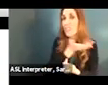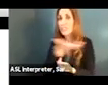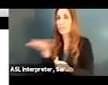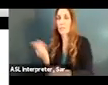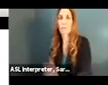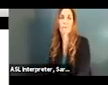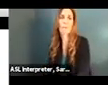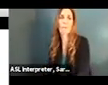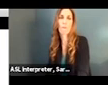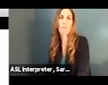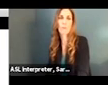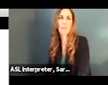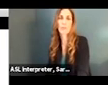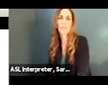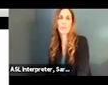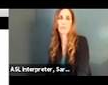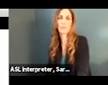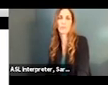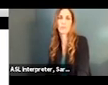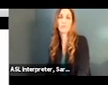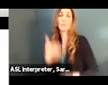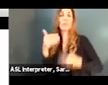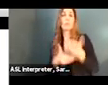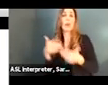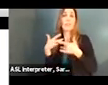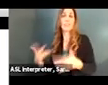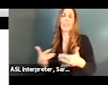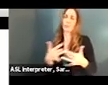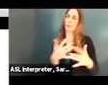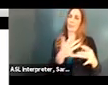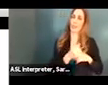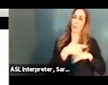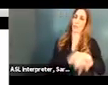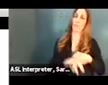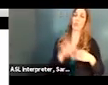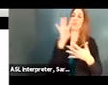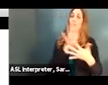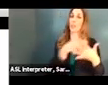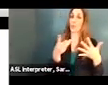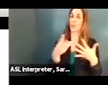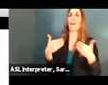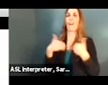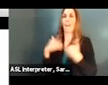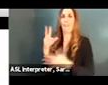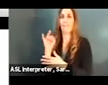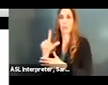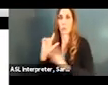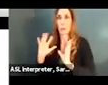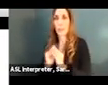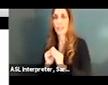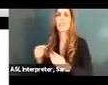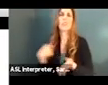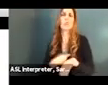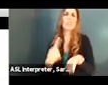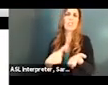this process is once we receive the referral and we schedule, we'll have that virtual meeting. We discuss like the